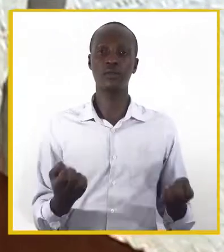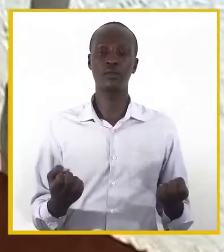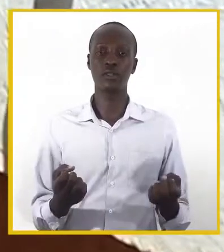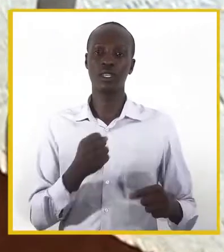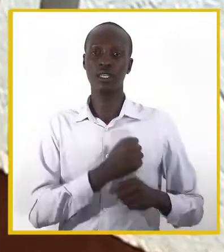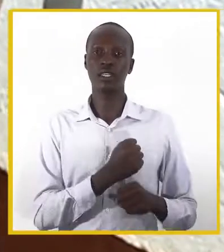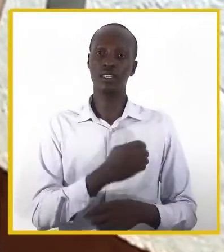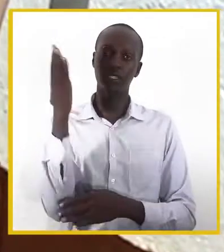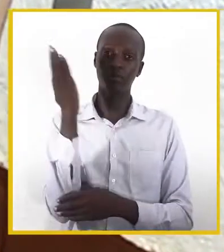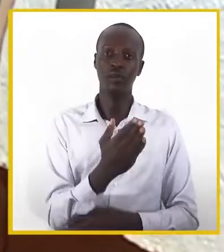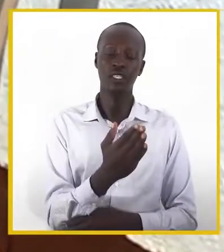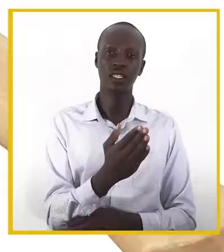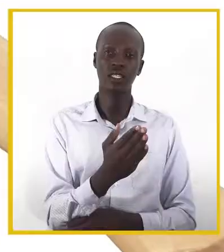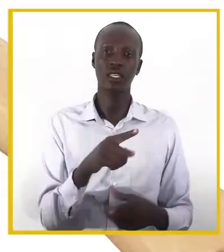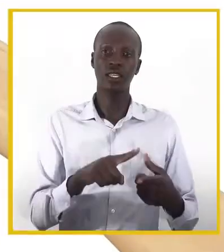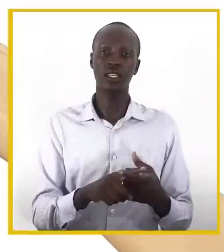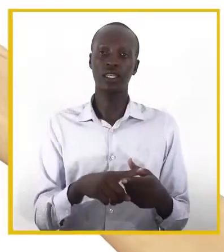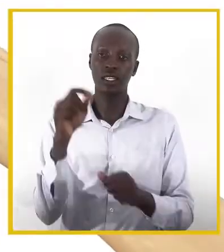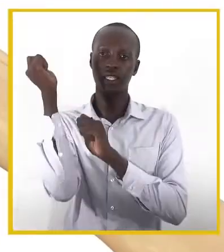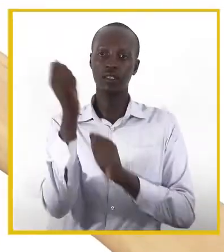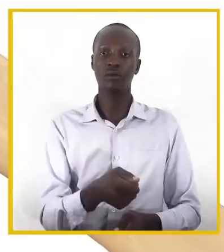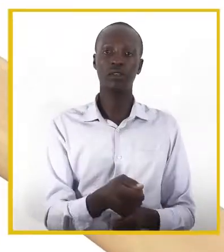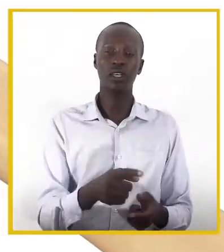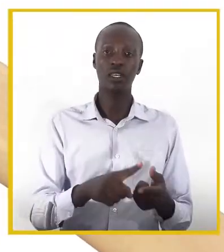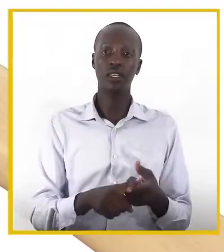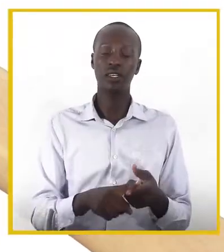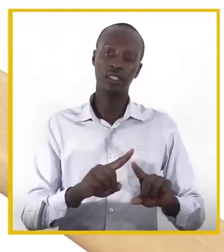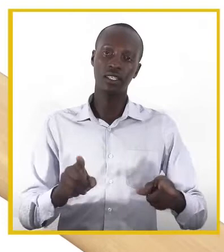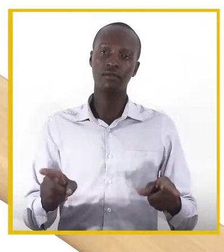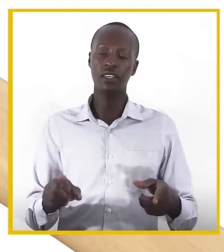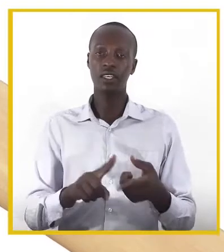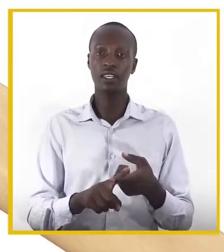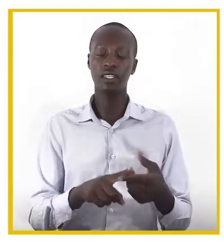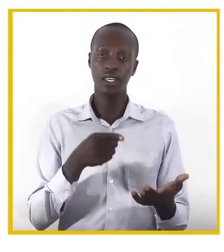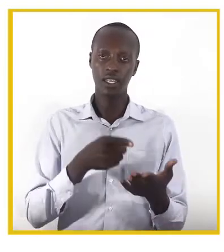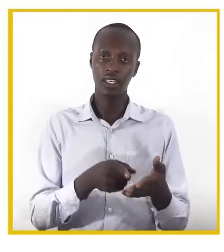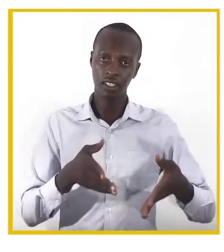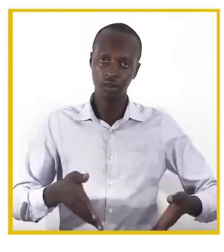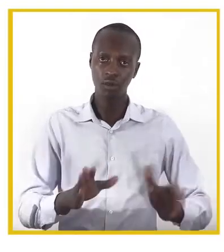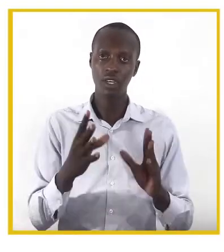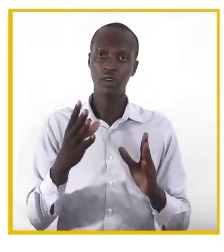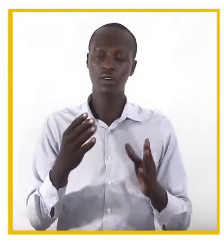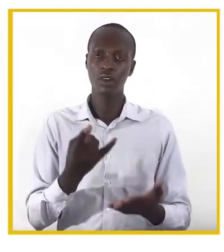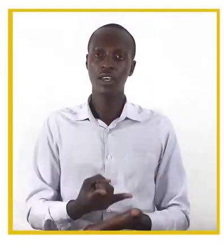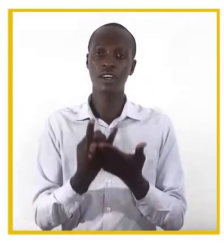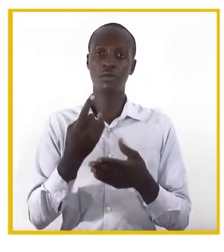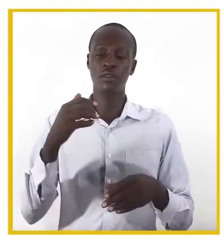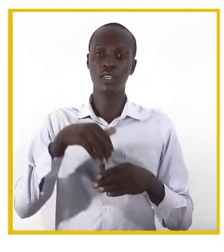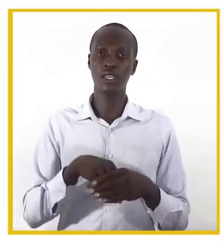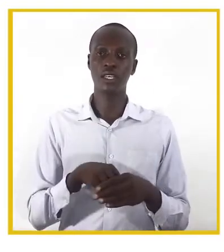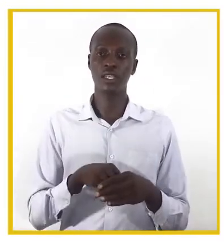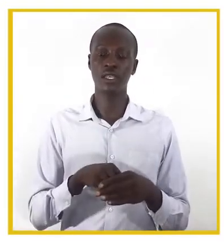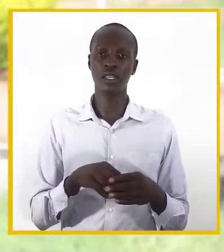dangerous weapons, which include machetes, axes, knob carries, and the like. This strategy will also assist us